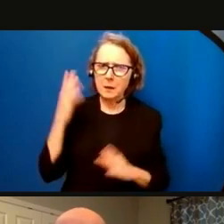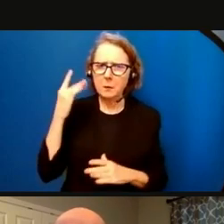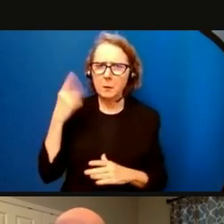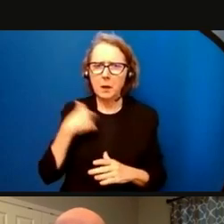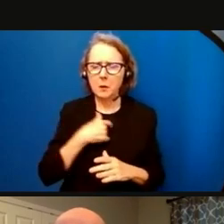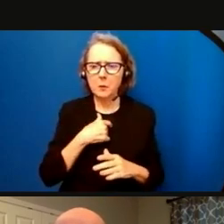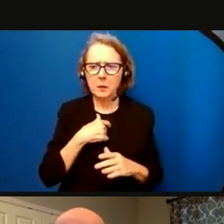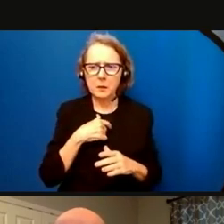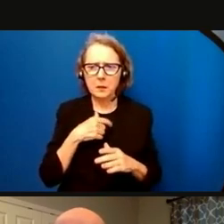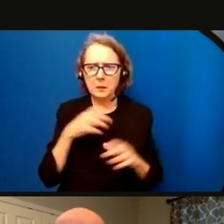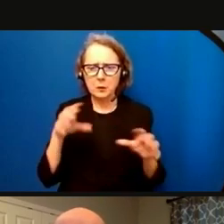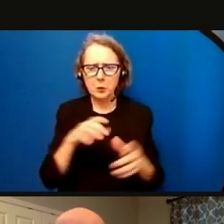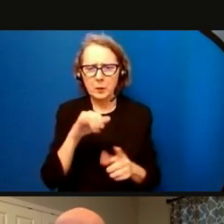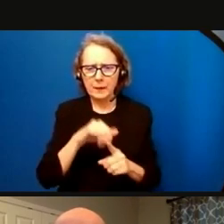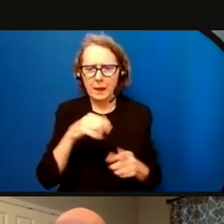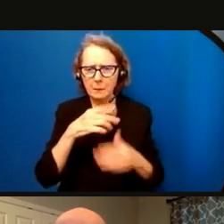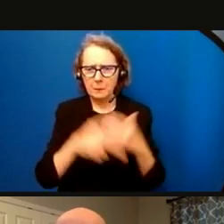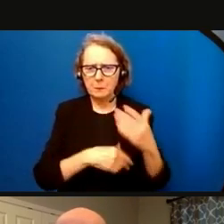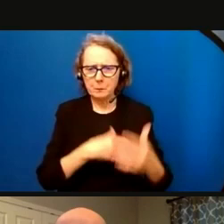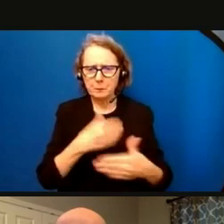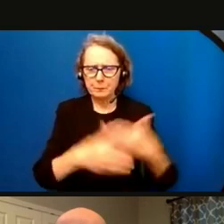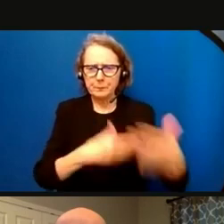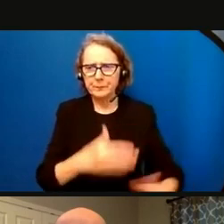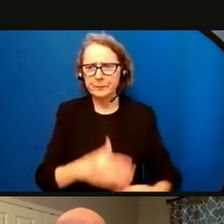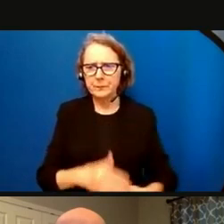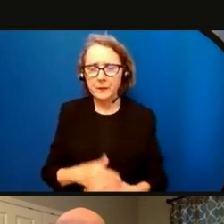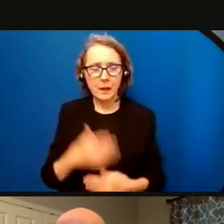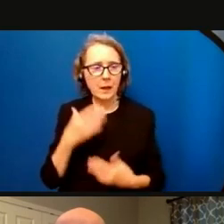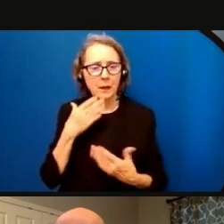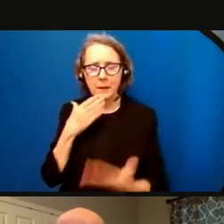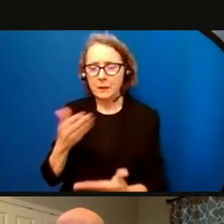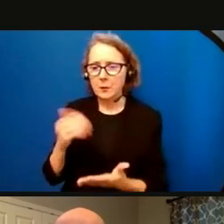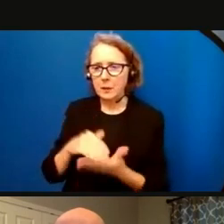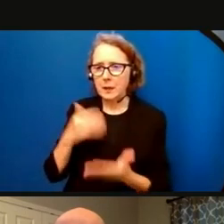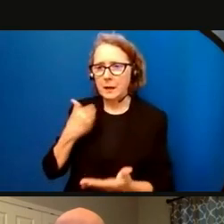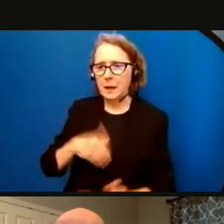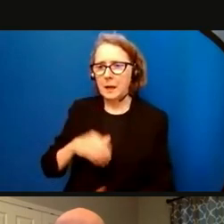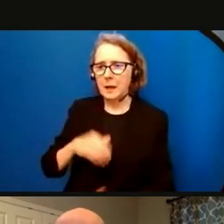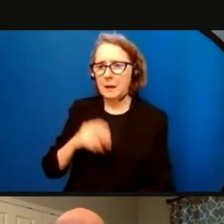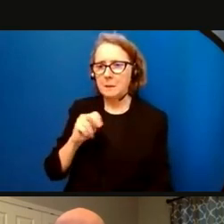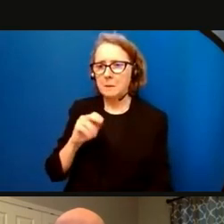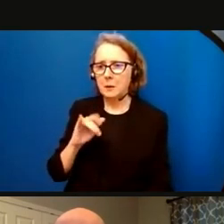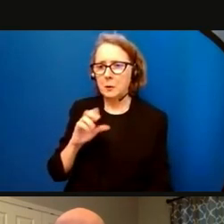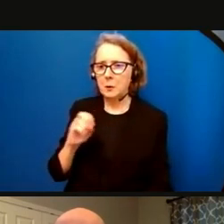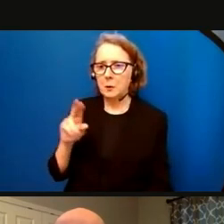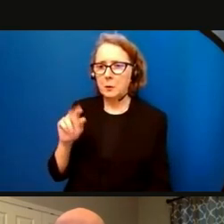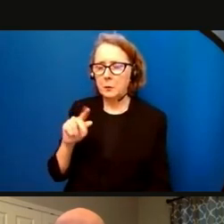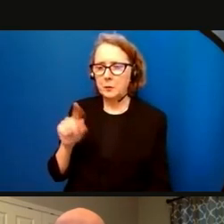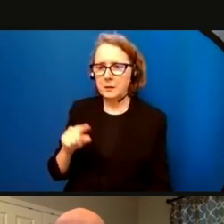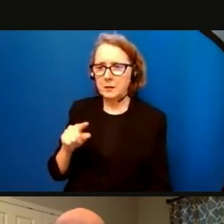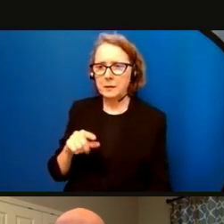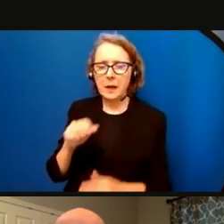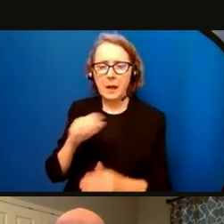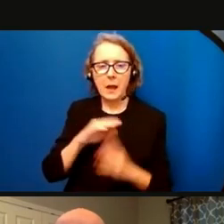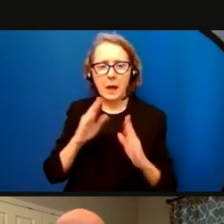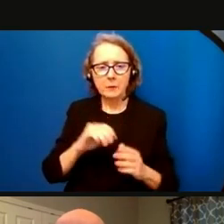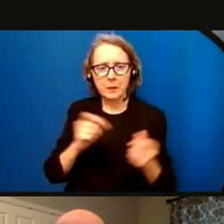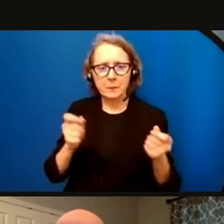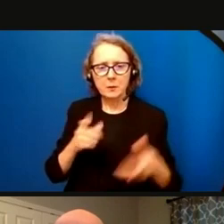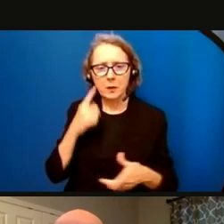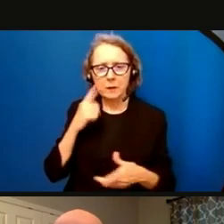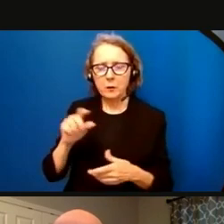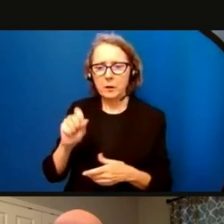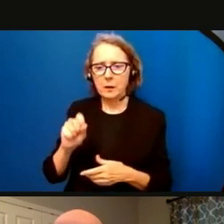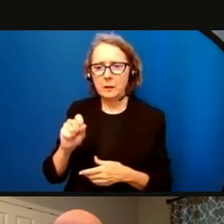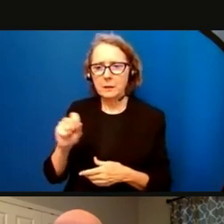down this path? Thank you. Again, I'm Nicole Hughes, Housing Administrator for Salem Housing Authority. The title, I